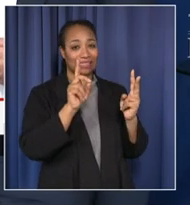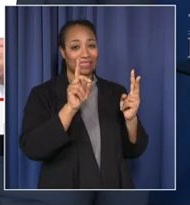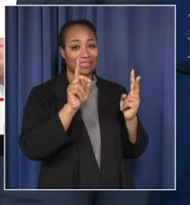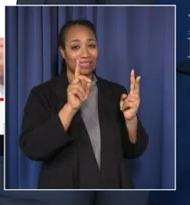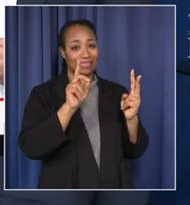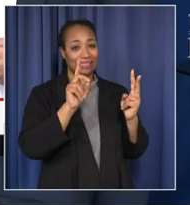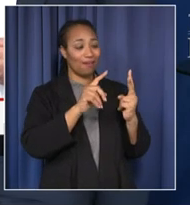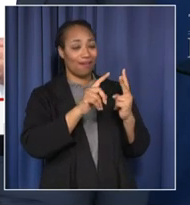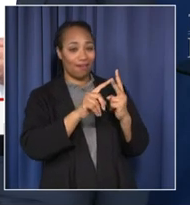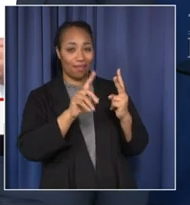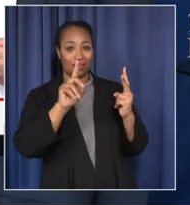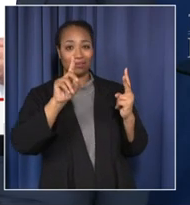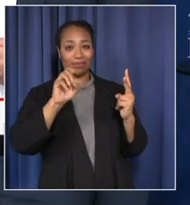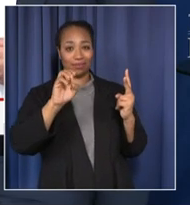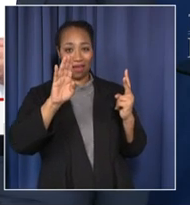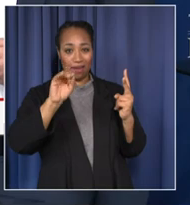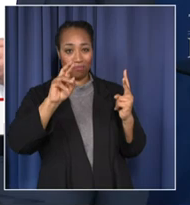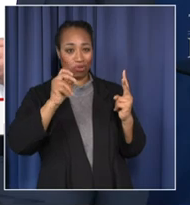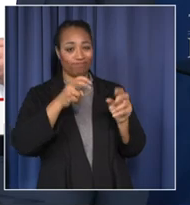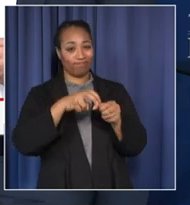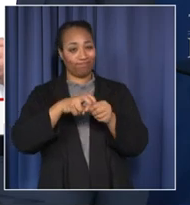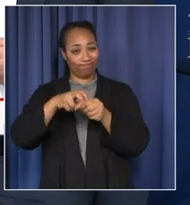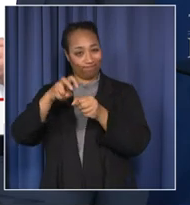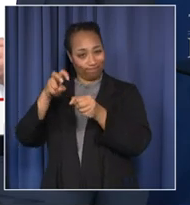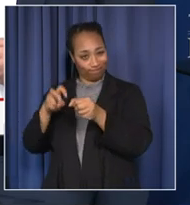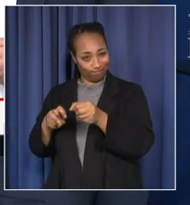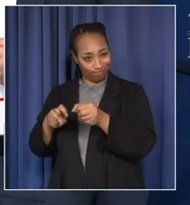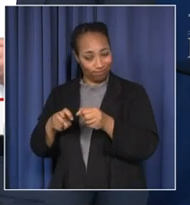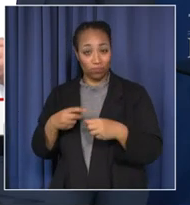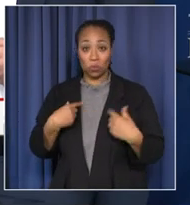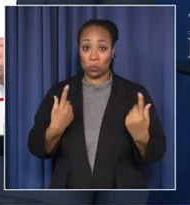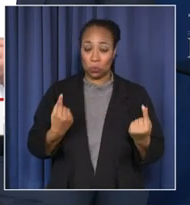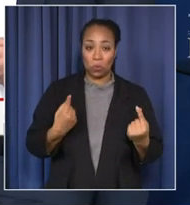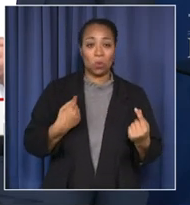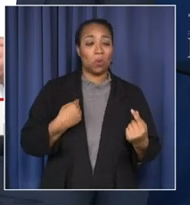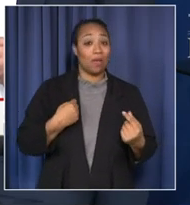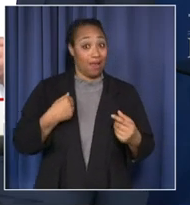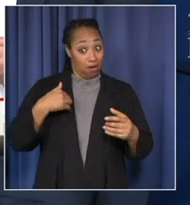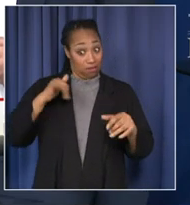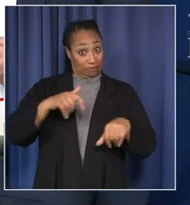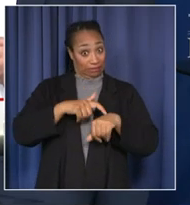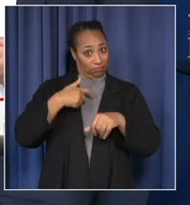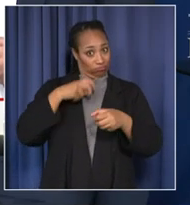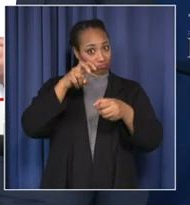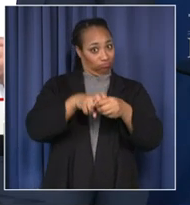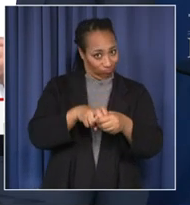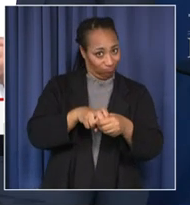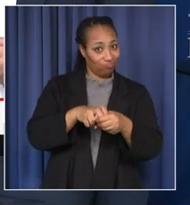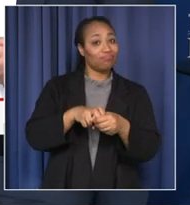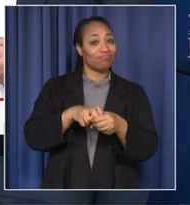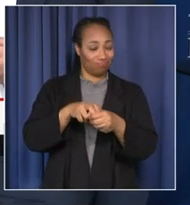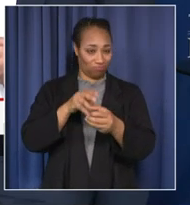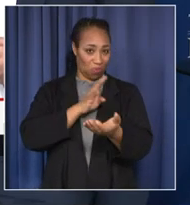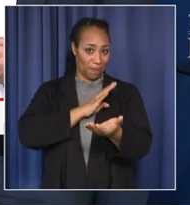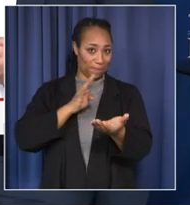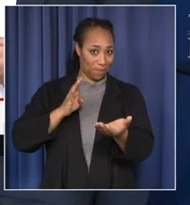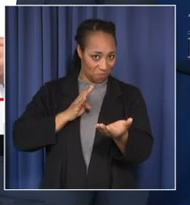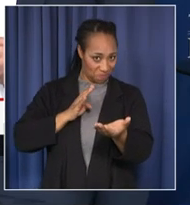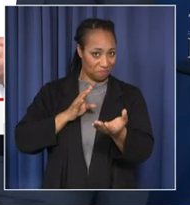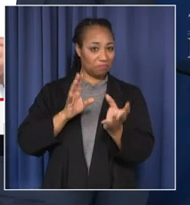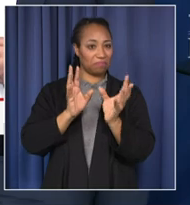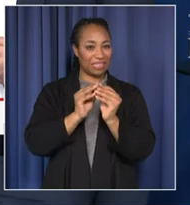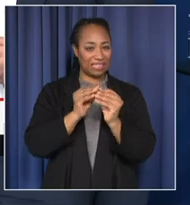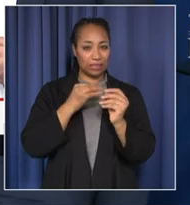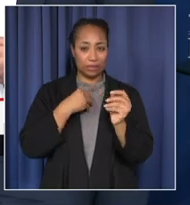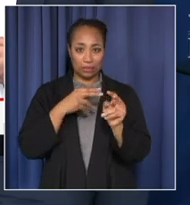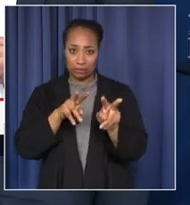board call where Mr. Grinnell was appointed, so I will look forward to meeting him, and